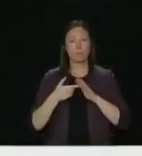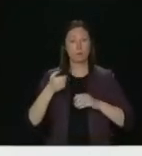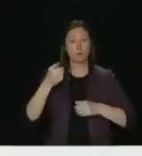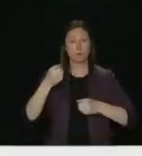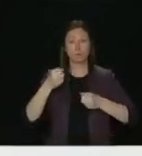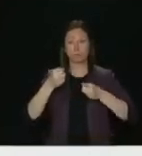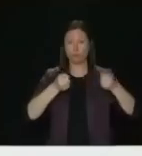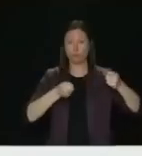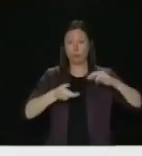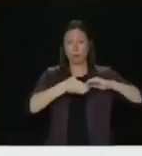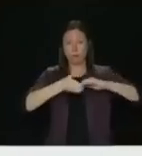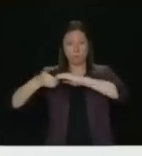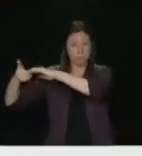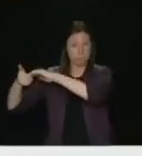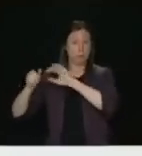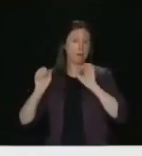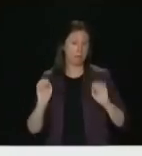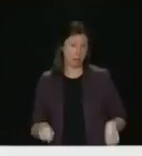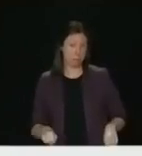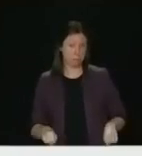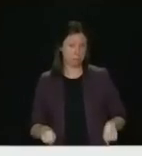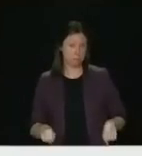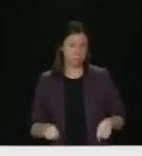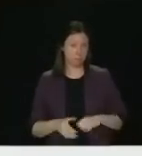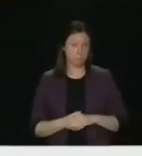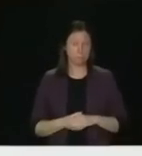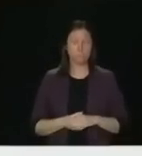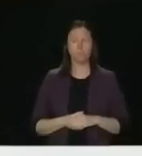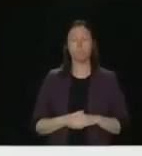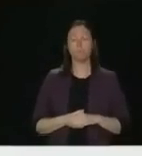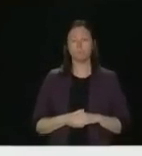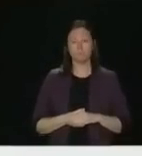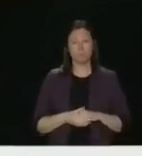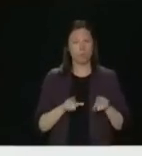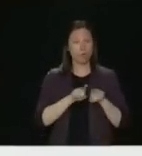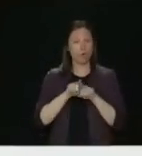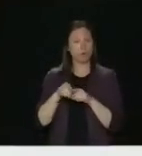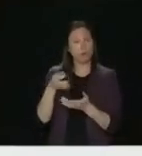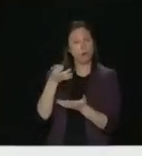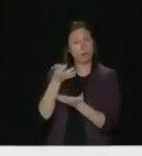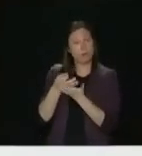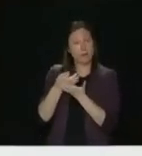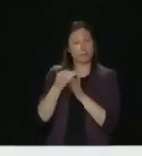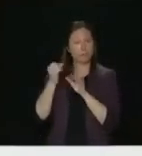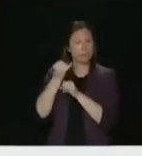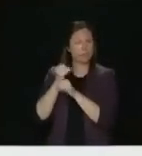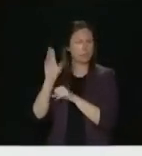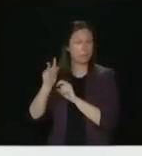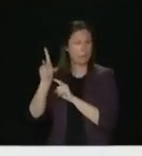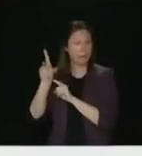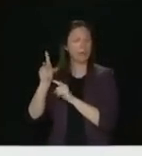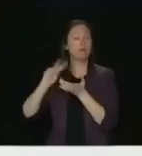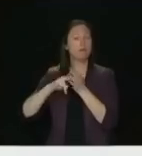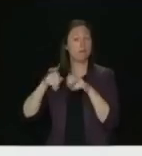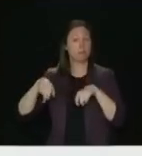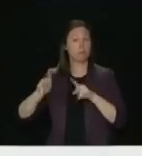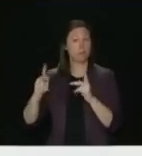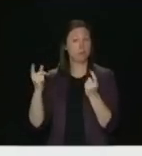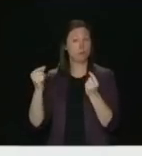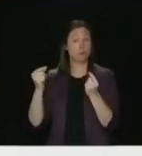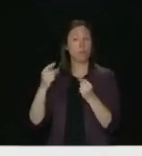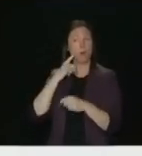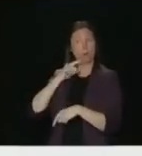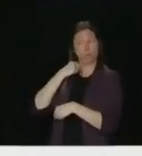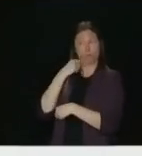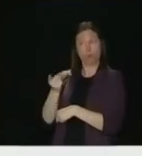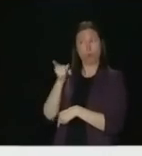vehicles blocking roads. In addition, financial institutions will be authorized or directed